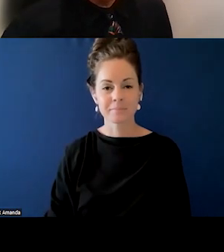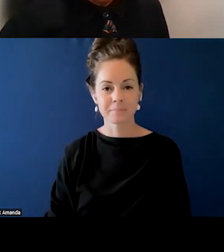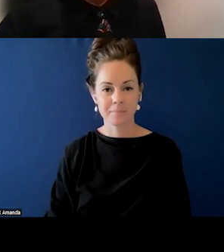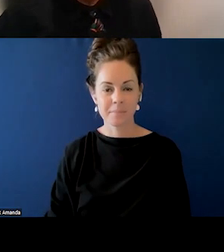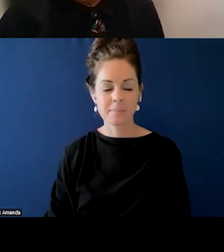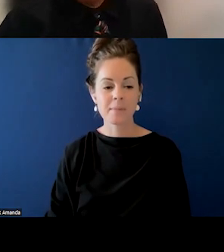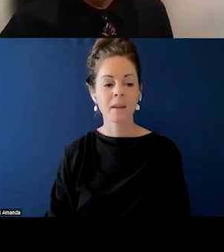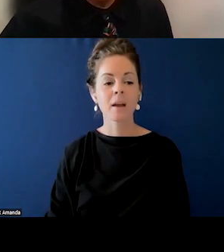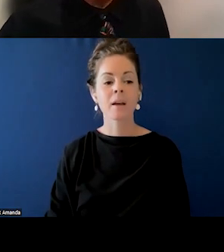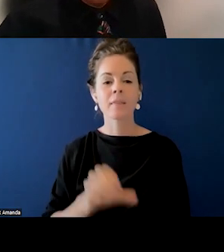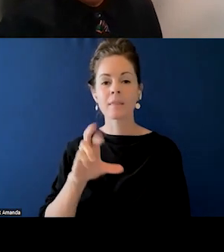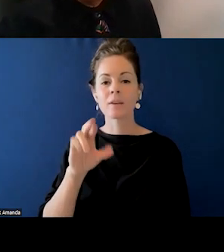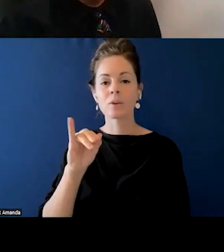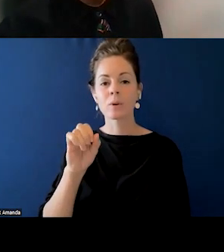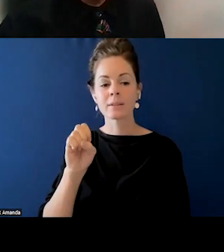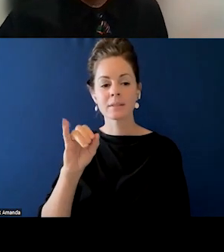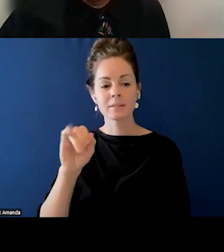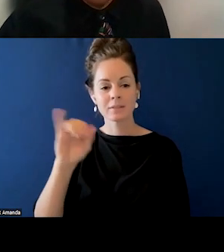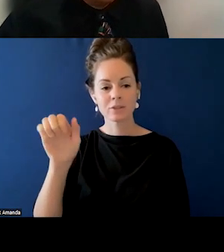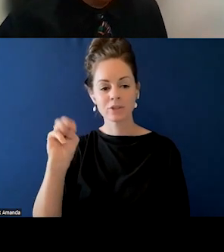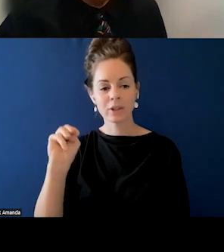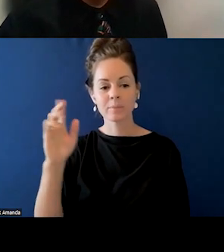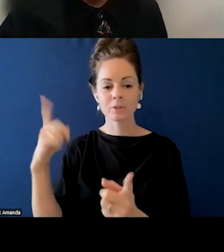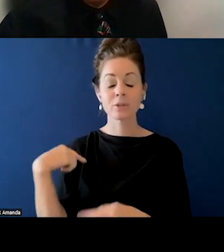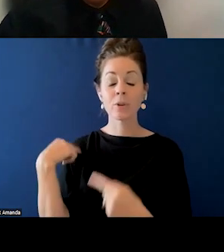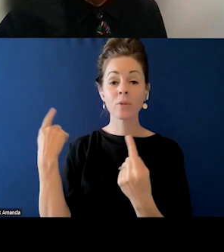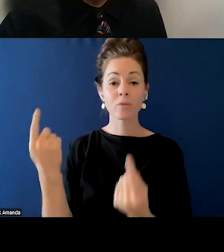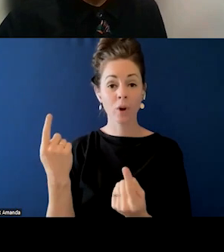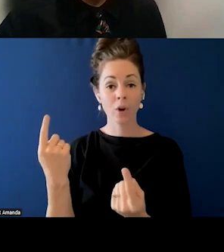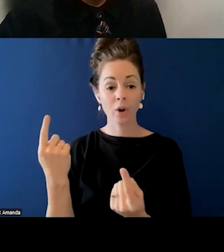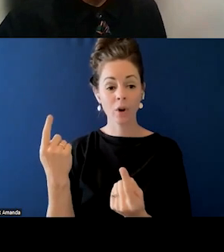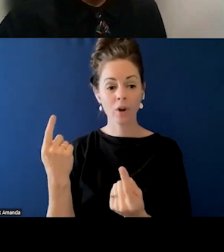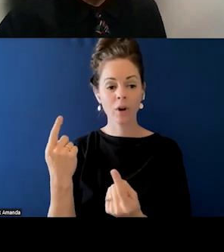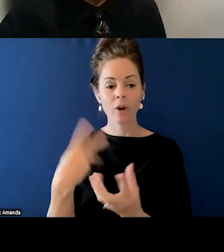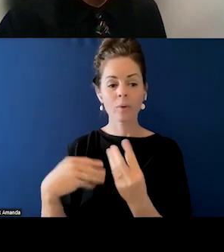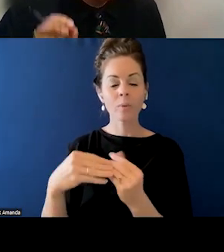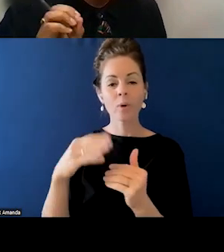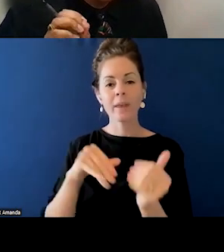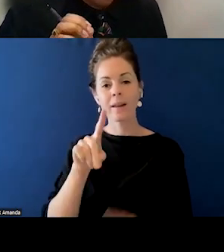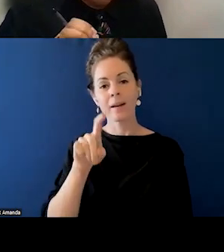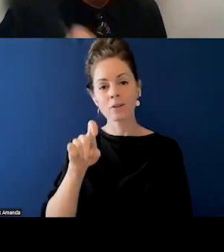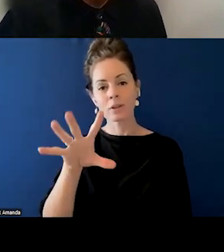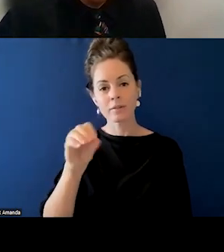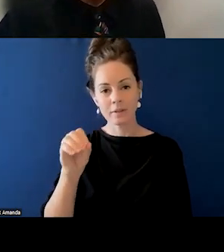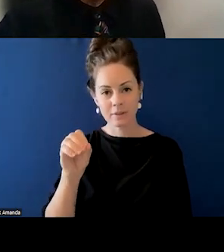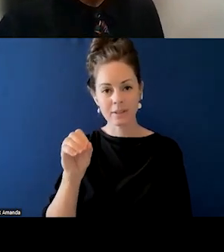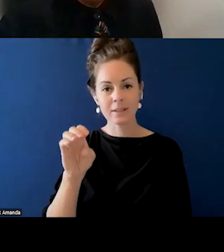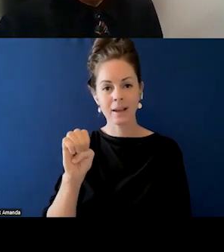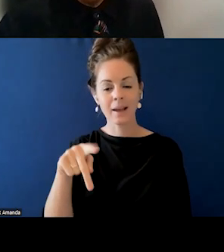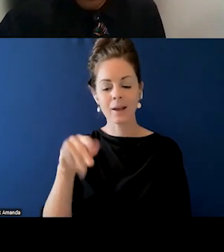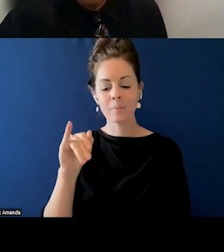Now, in the Crisis Jam thus far, as we've said, in over 150 episodes, we've had